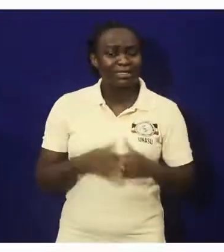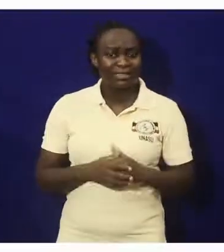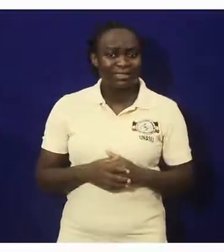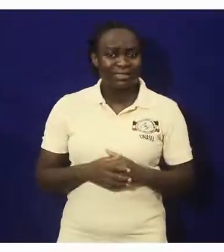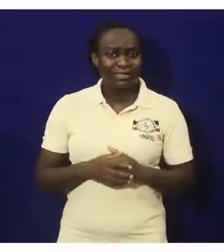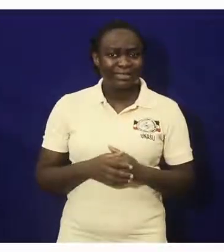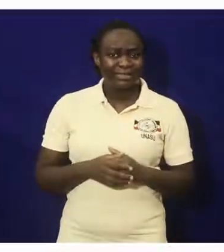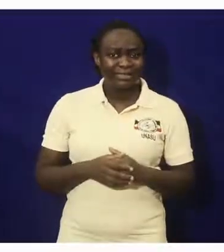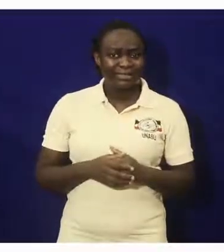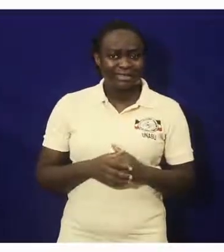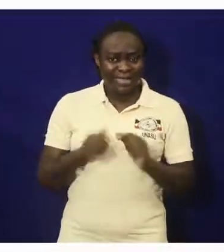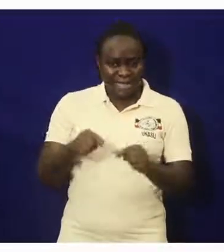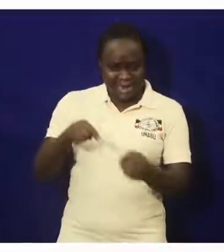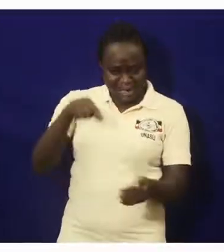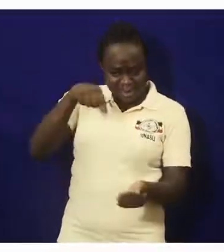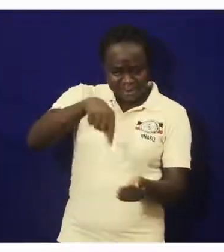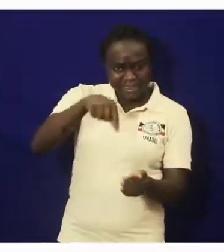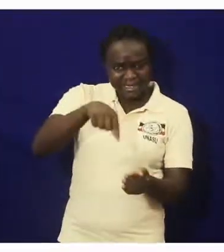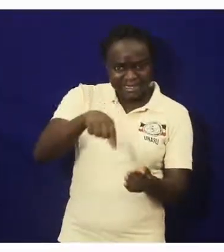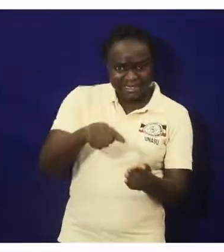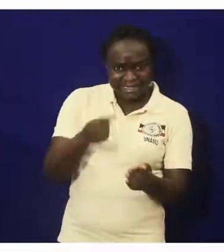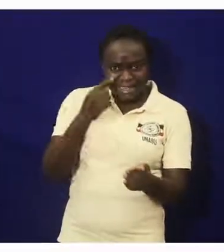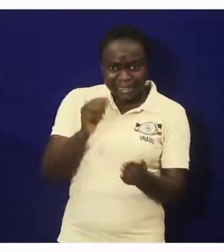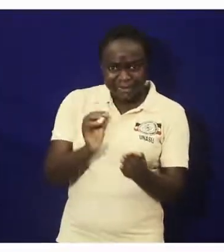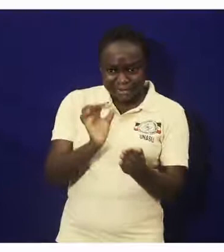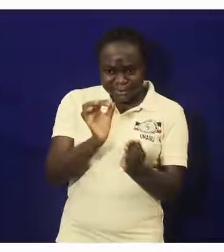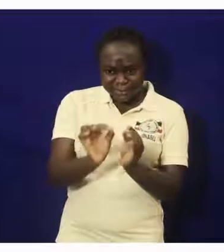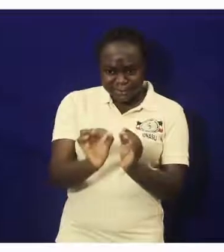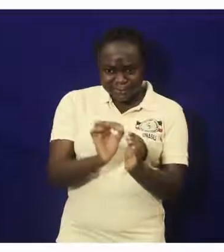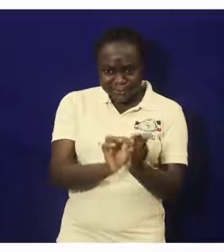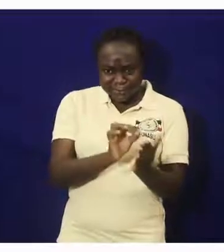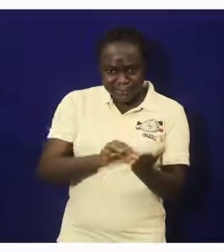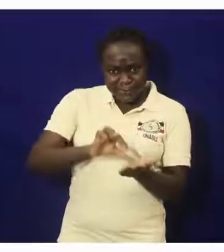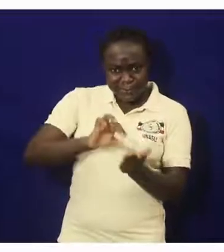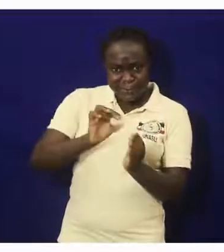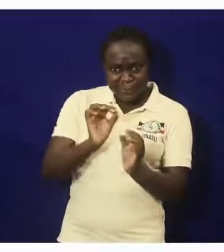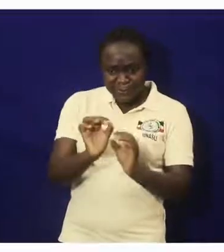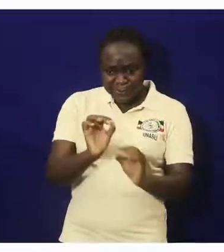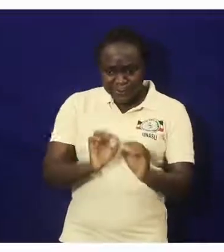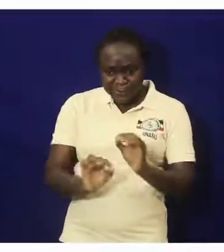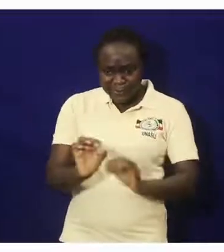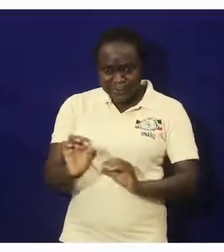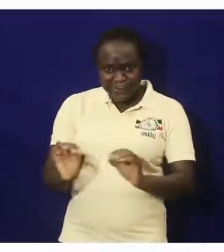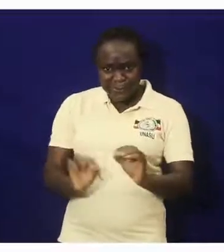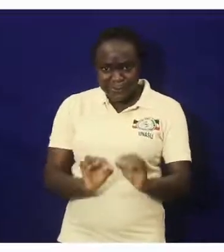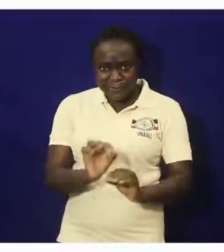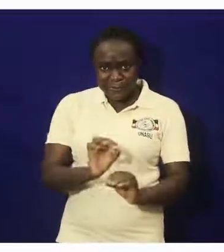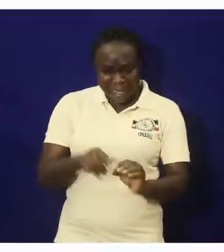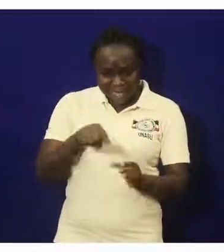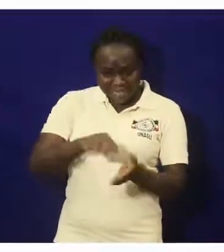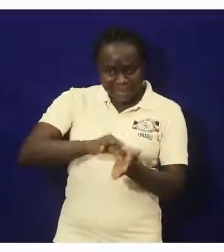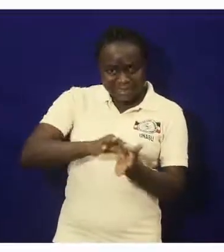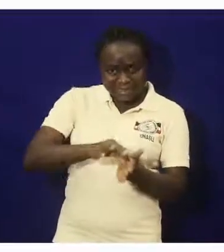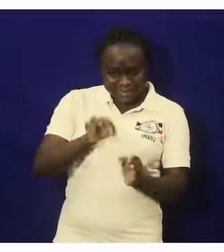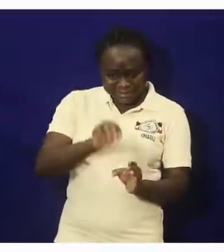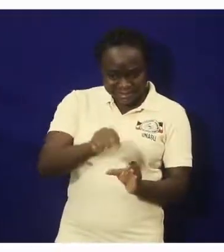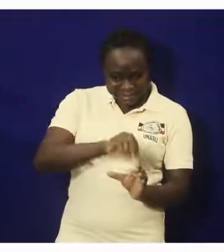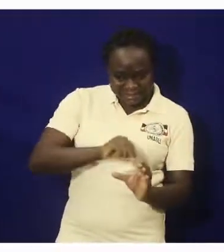inside there, you can put, I think you see it on the screen. You can put those